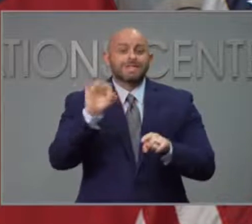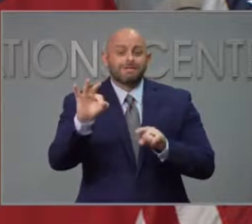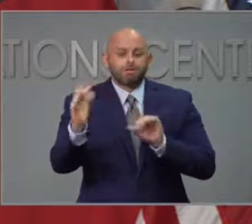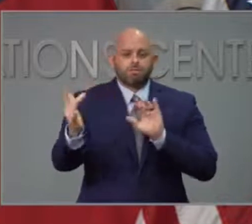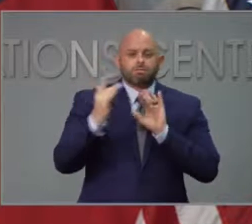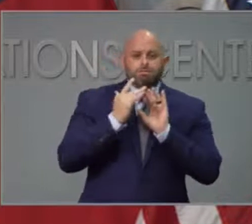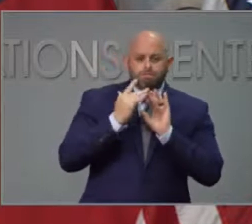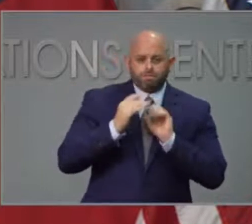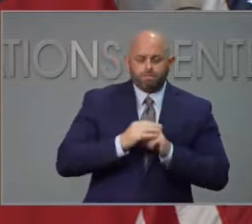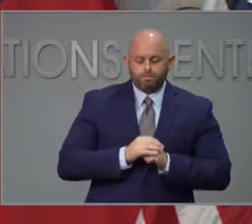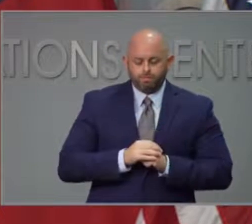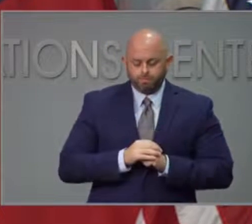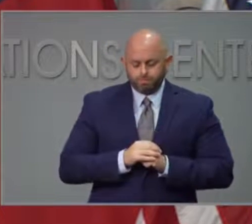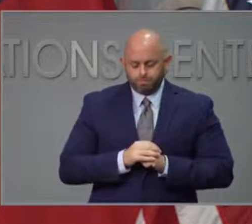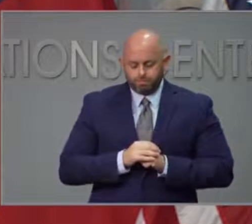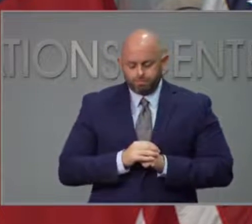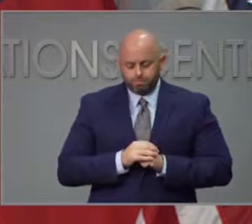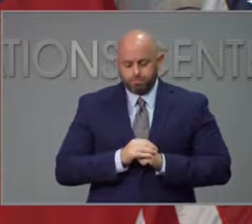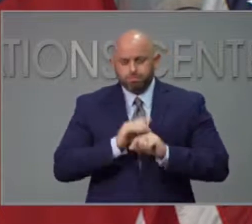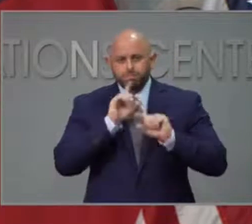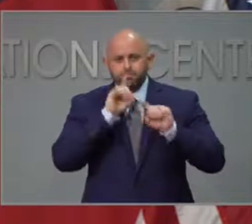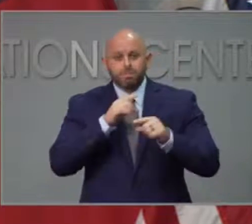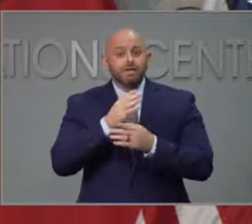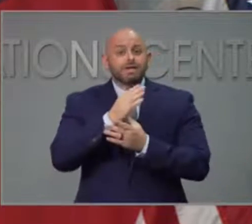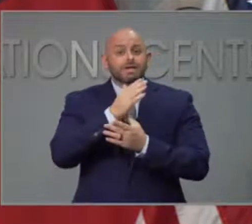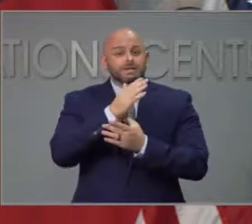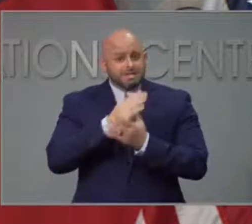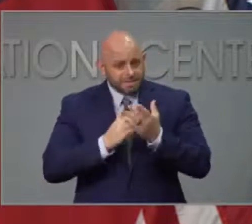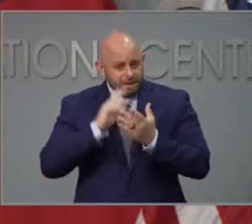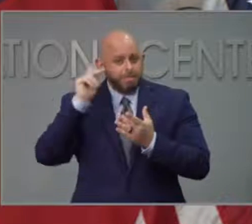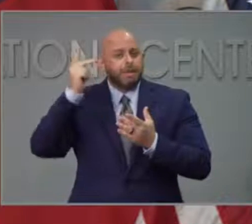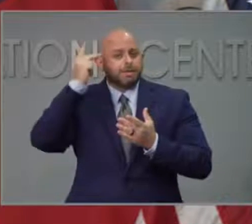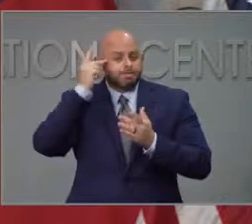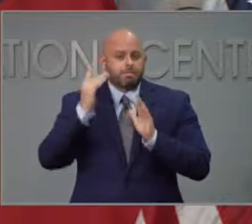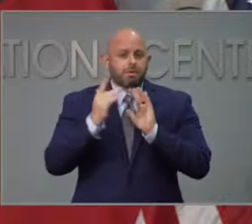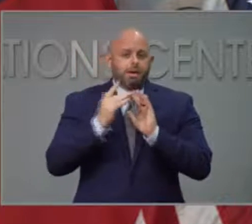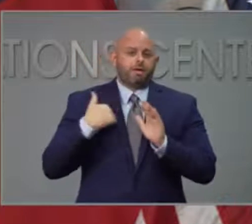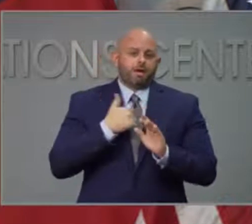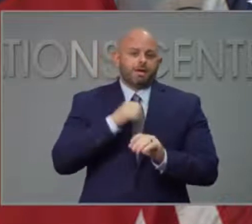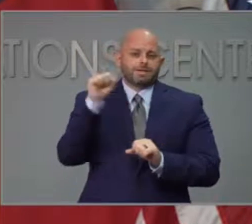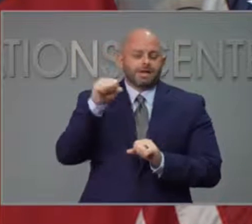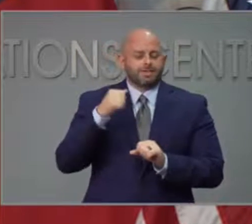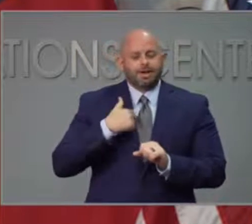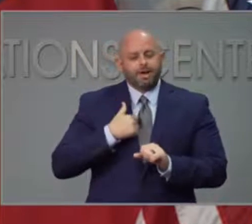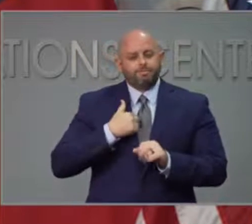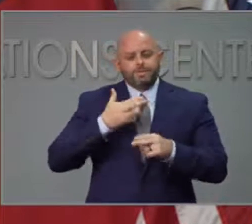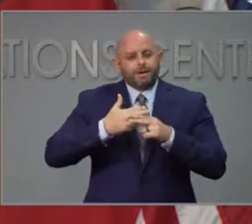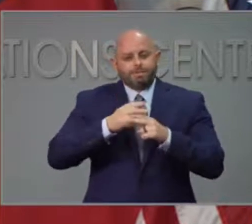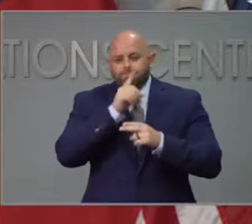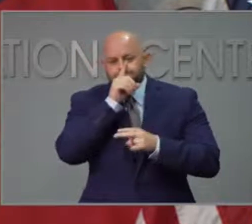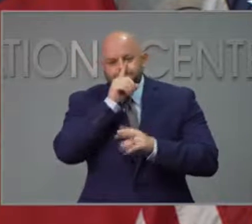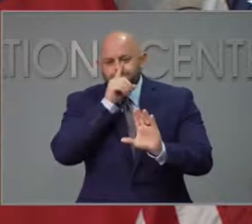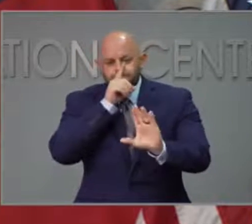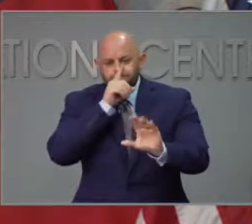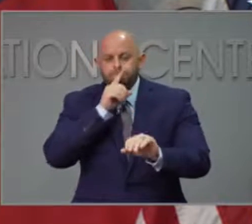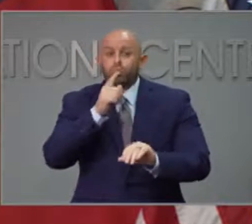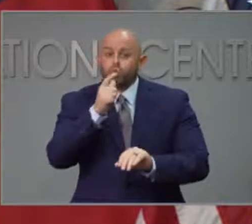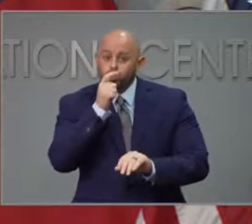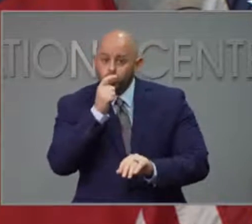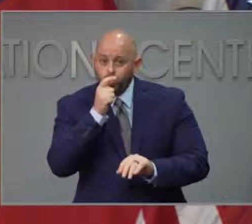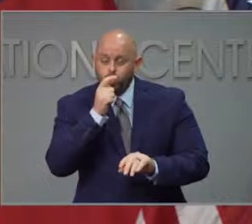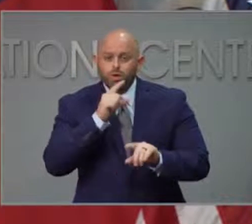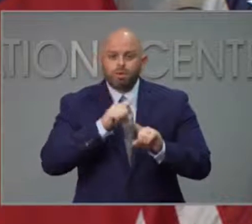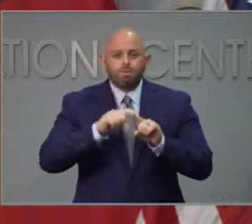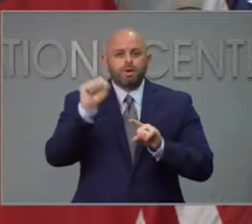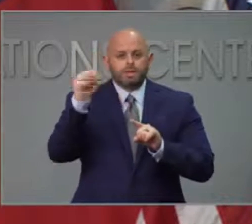We have had some inquiries. I can't name for you at this point the specific campaigns or political parties, but that